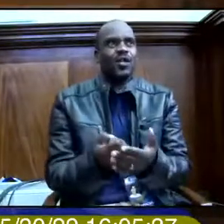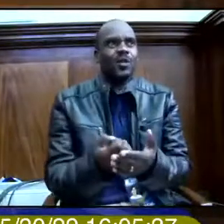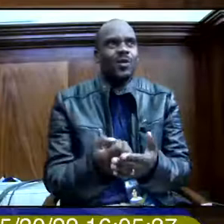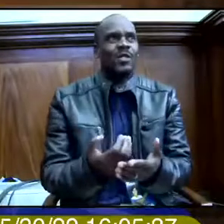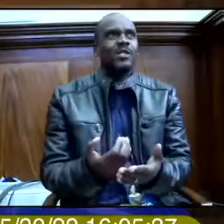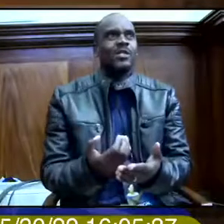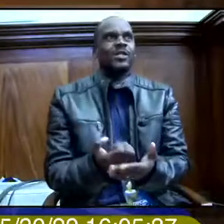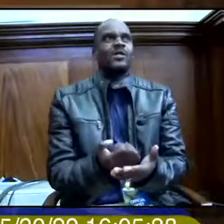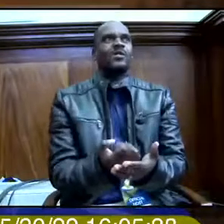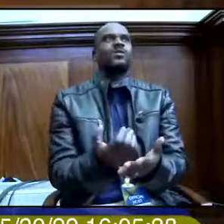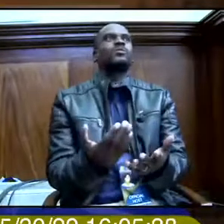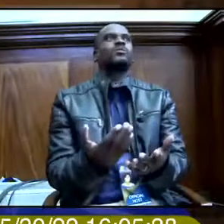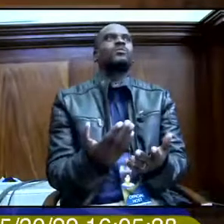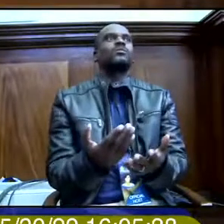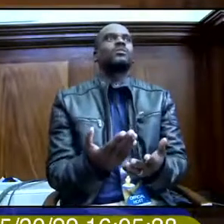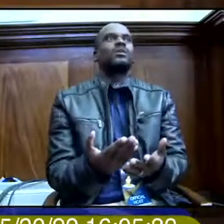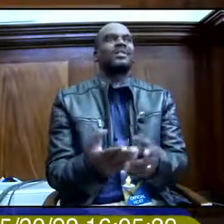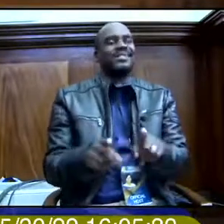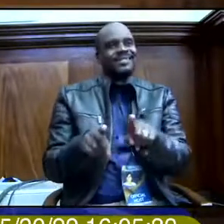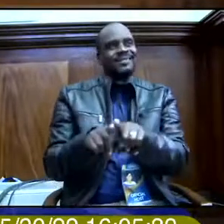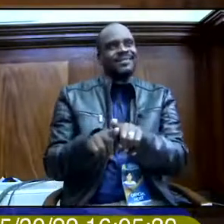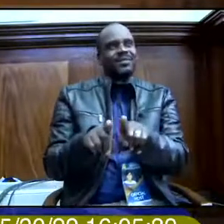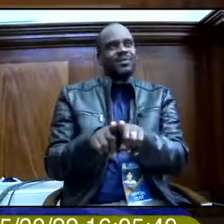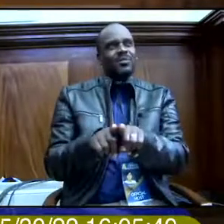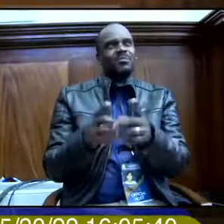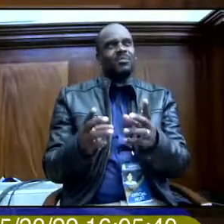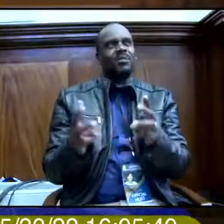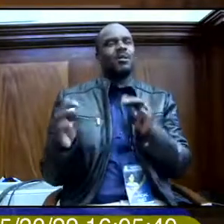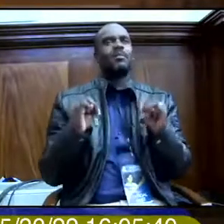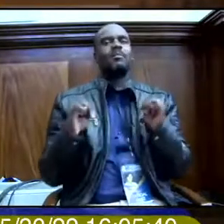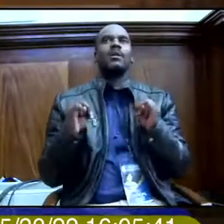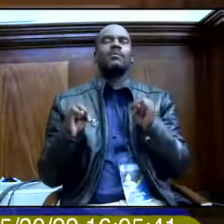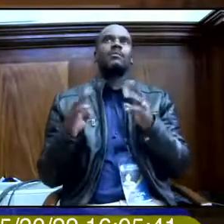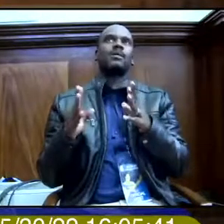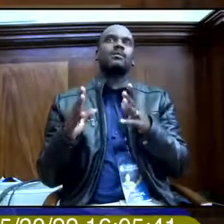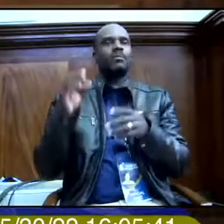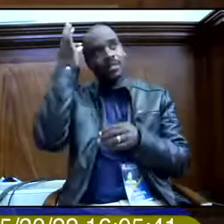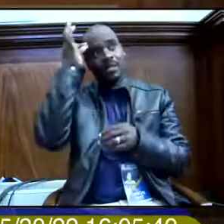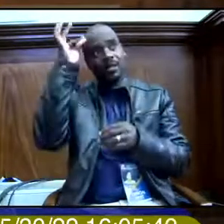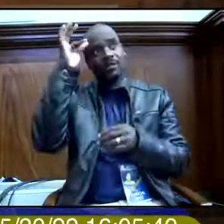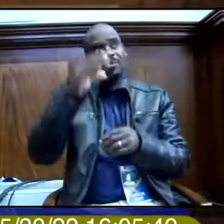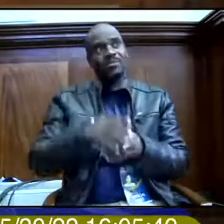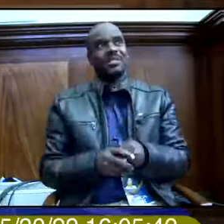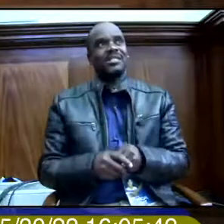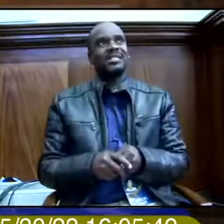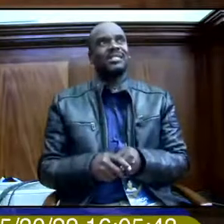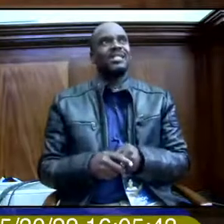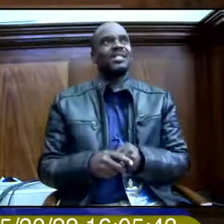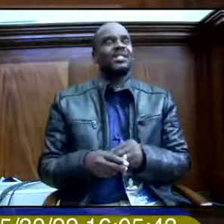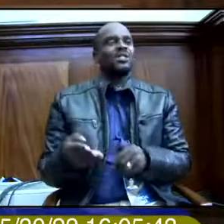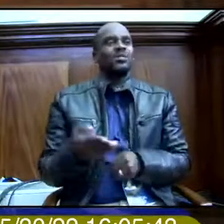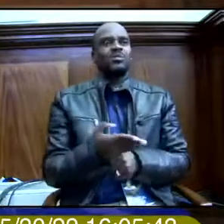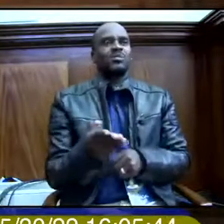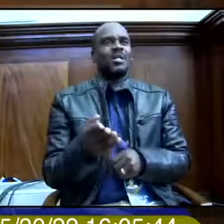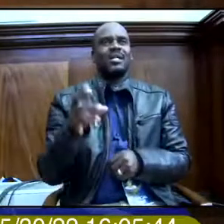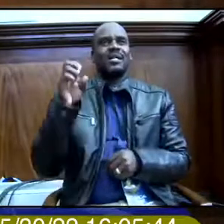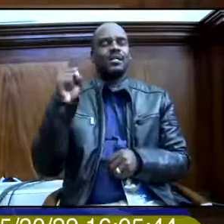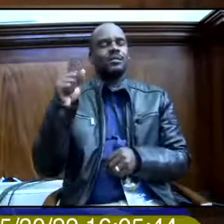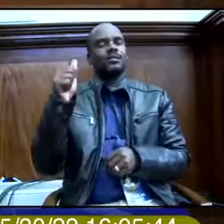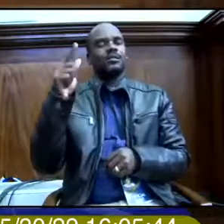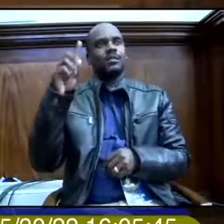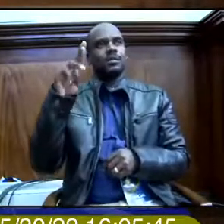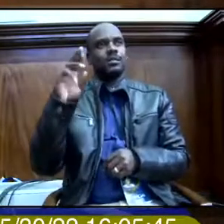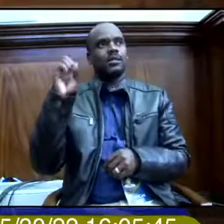such issues training of school managers and governors it is an outsourced exercise how to ensure that